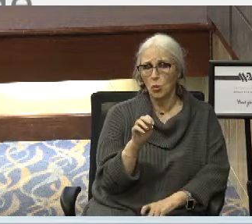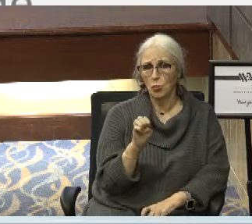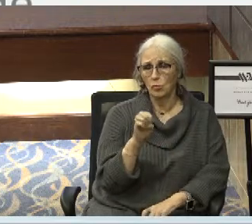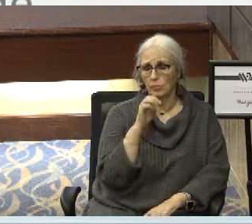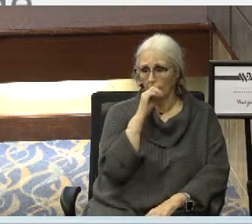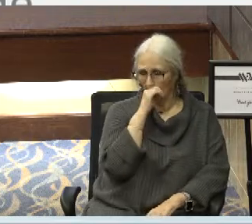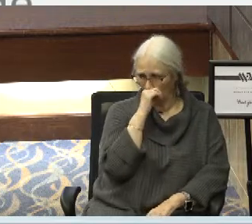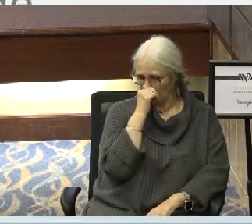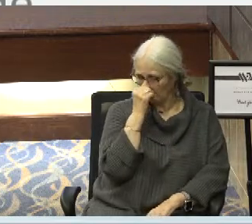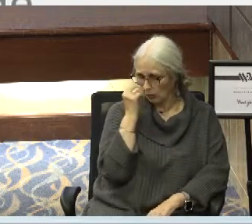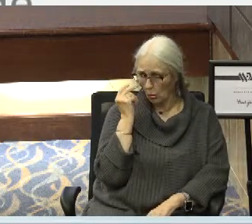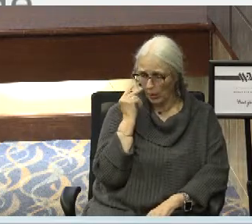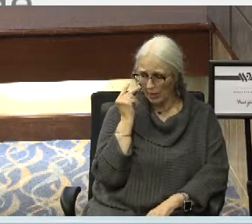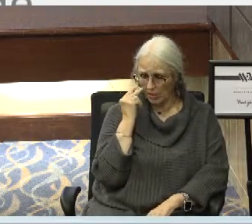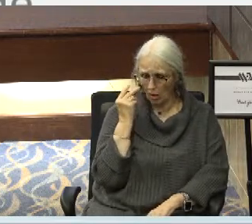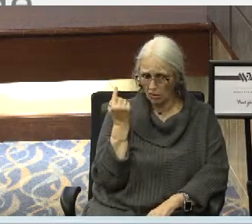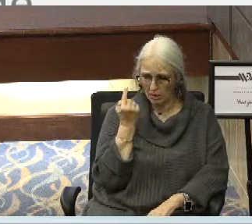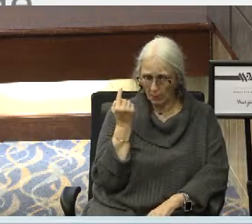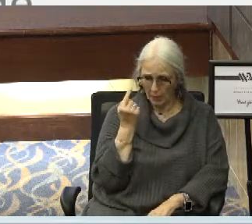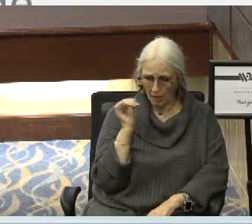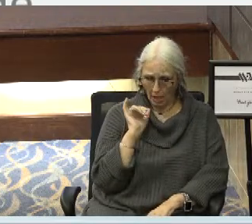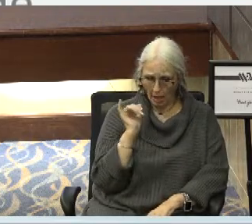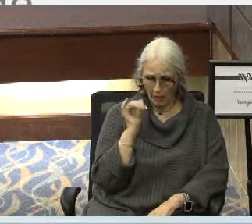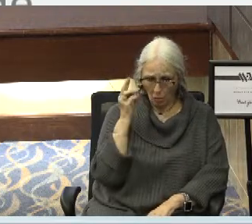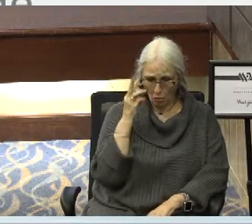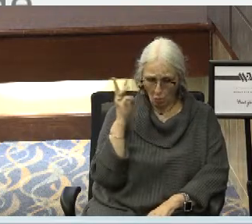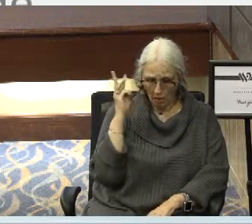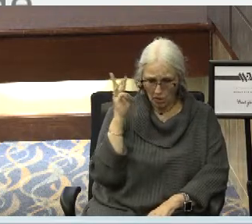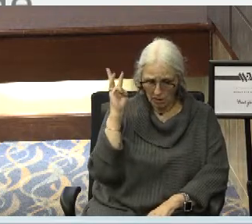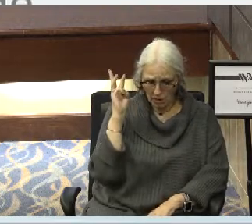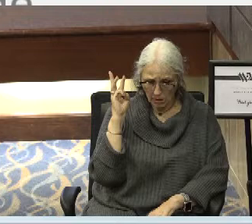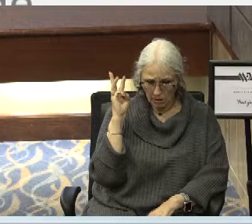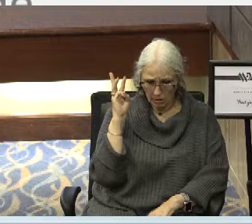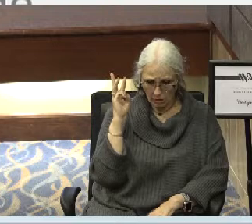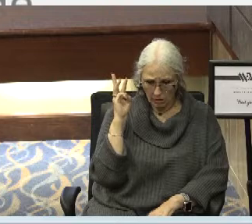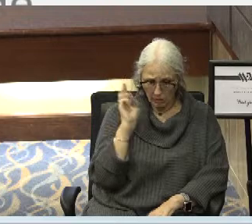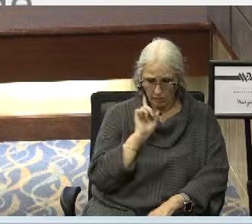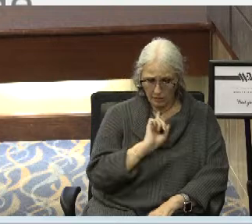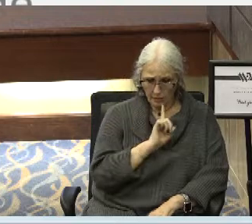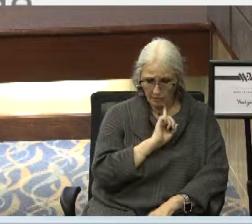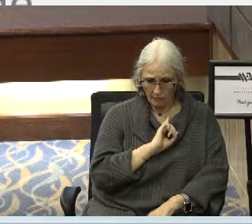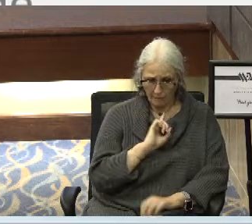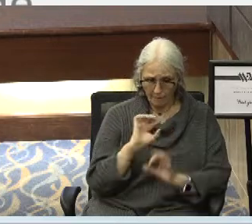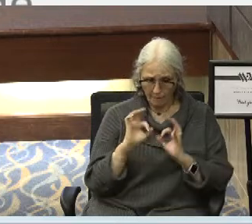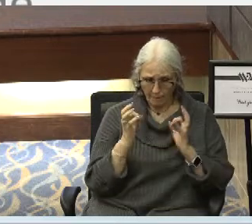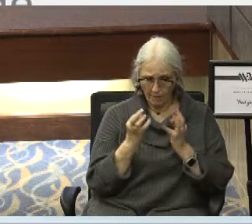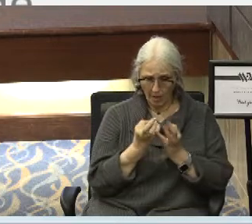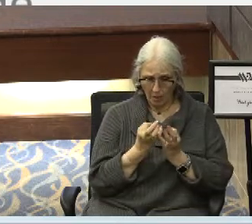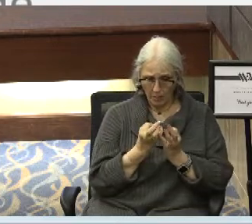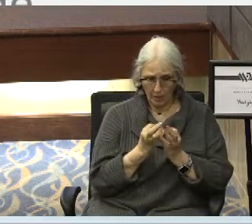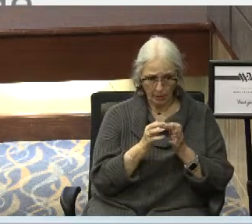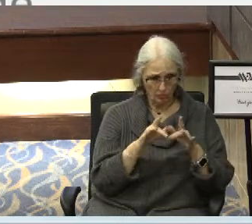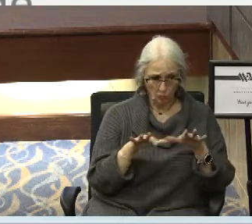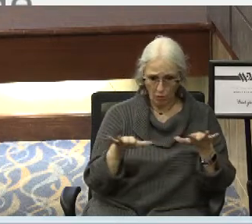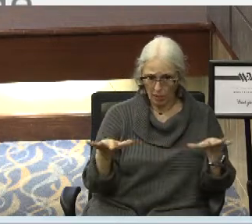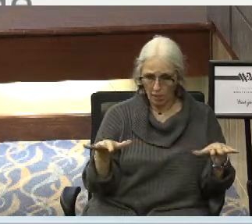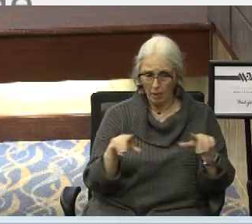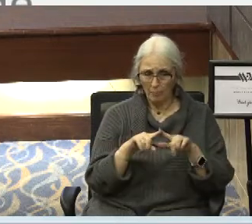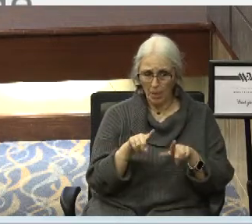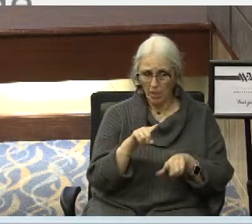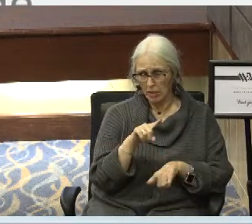saw something like this on a strip in Washington where there were single-family residences, but they weren't